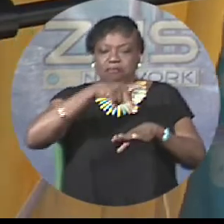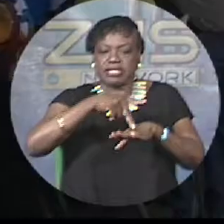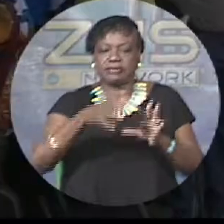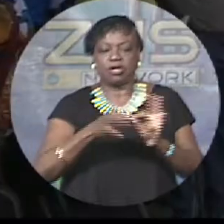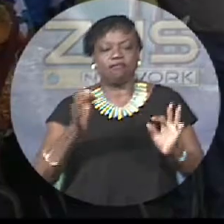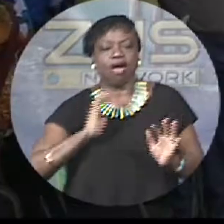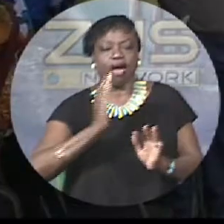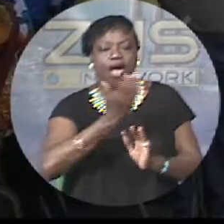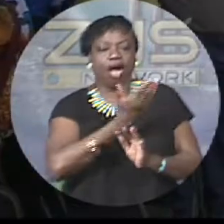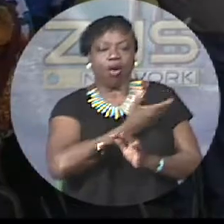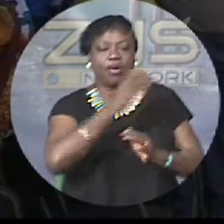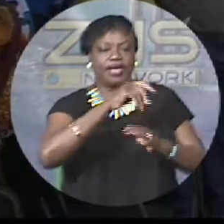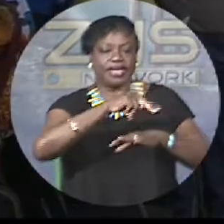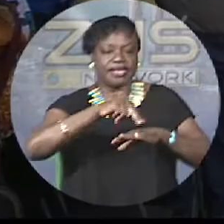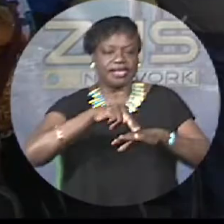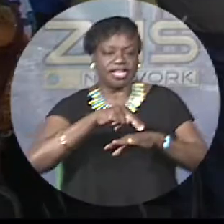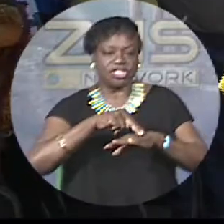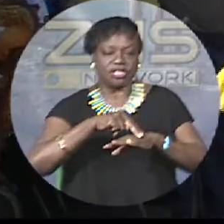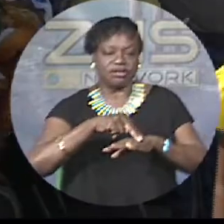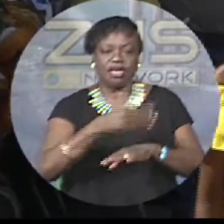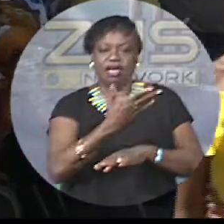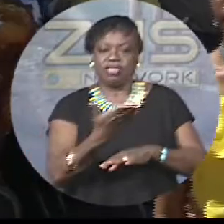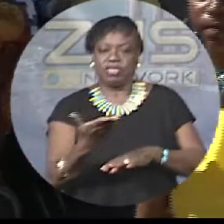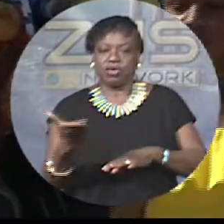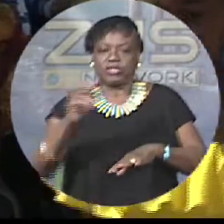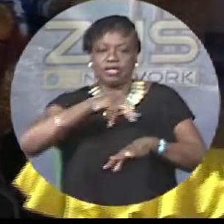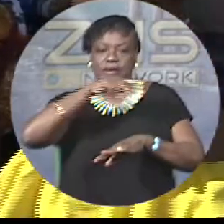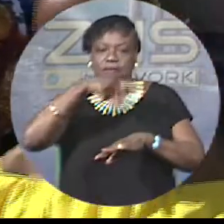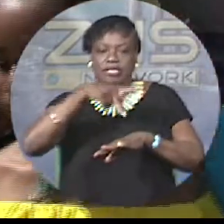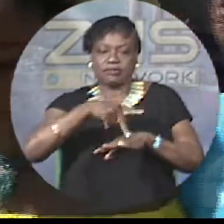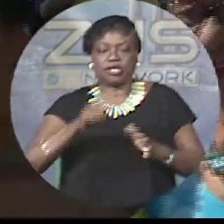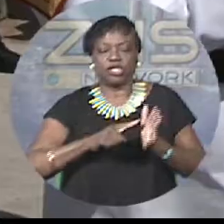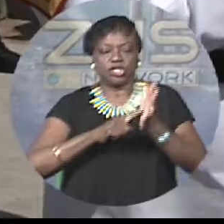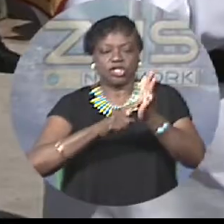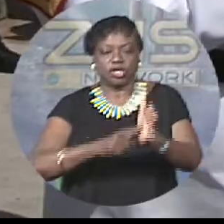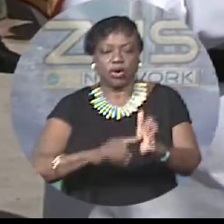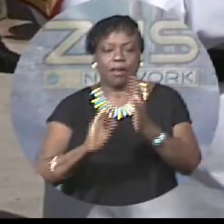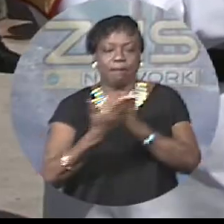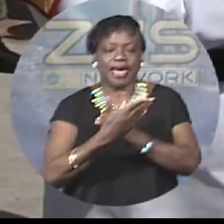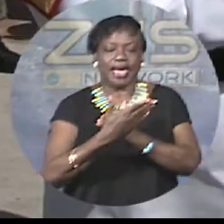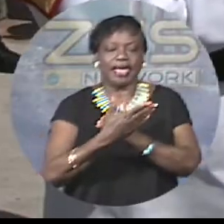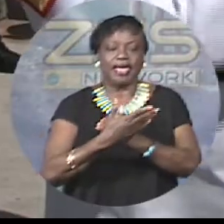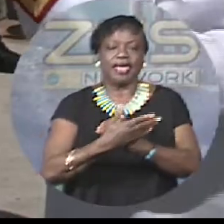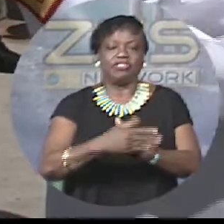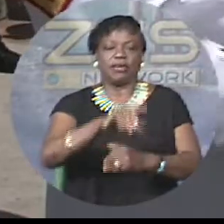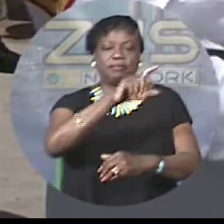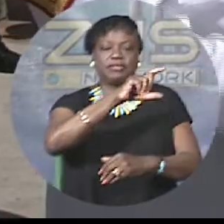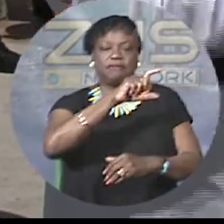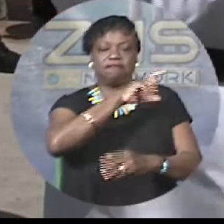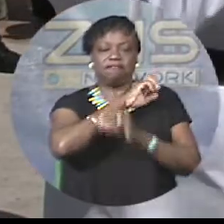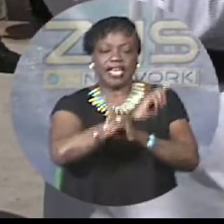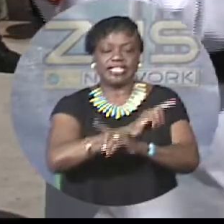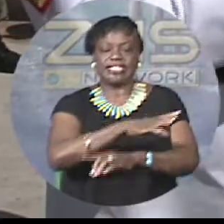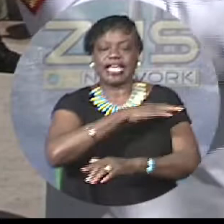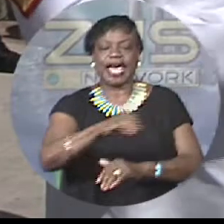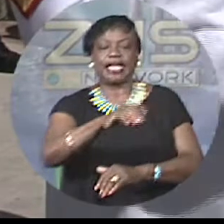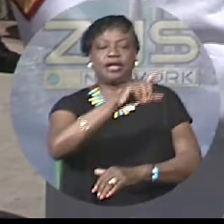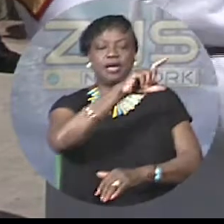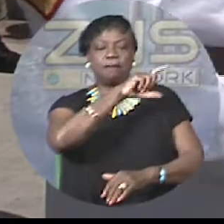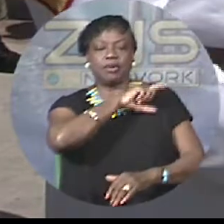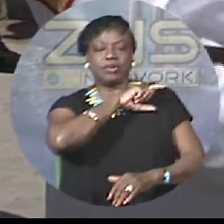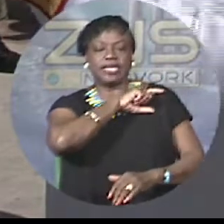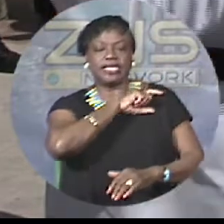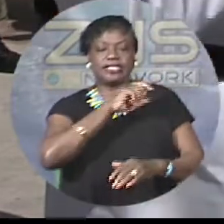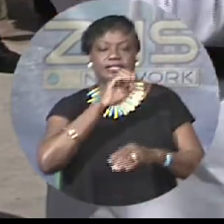nation. Those principles are reminiscent of the ones displayed in the Royal Bahamas Defense Force and Police Force presentations of the flag as